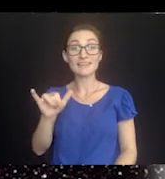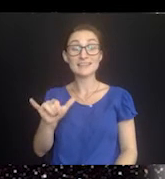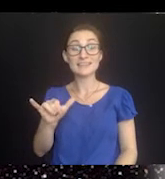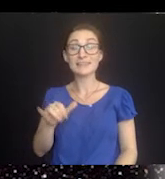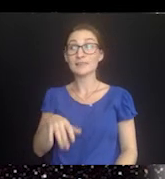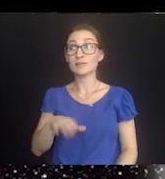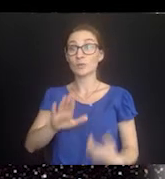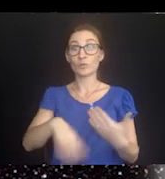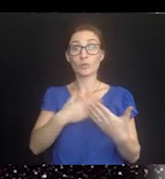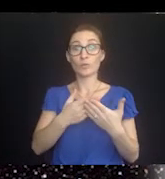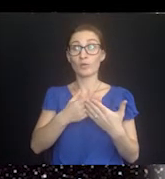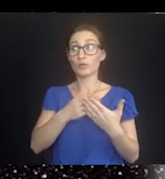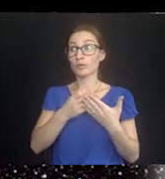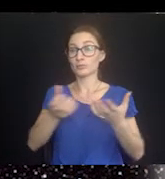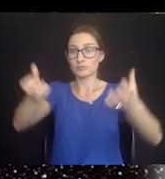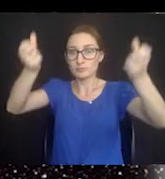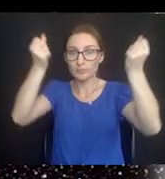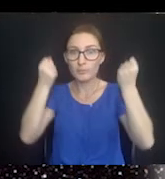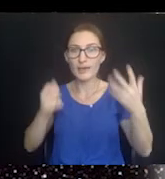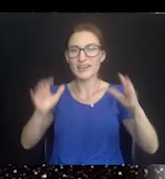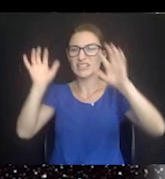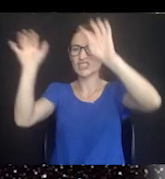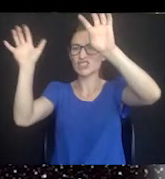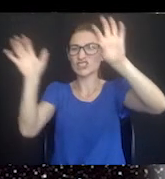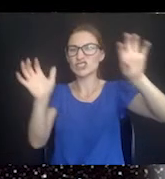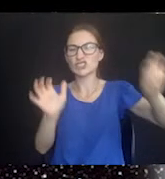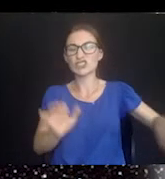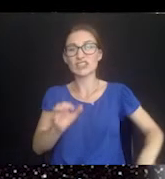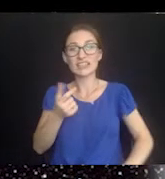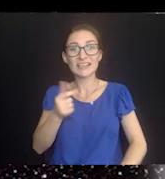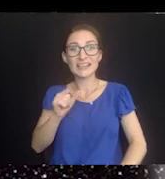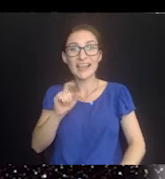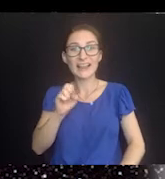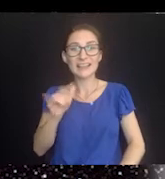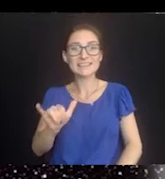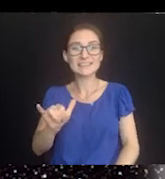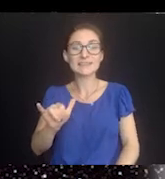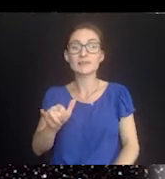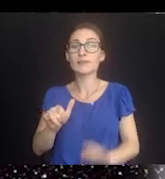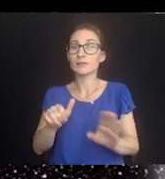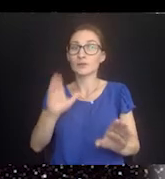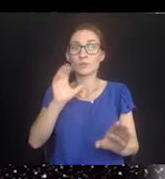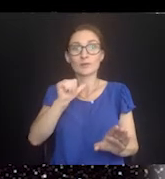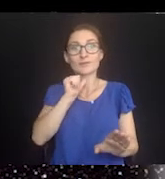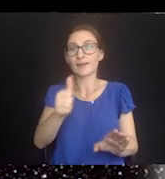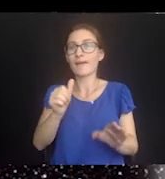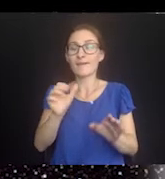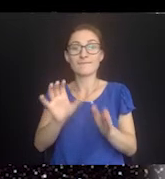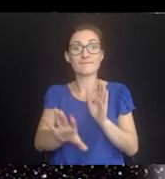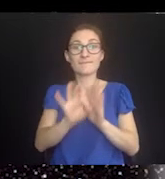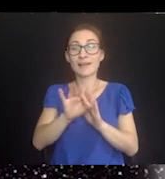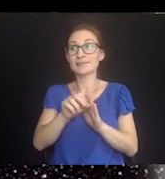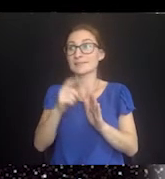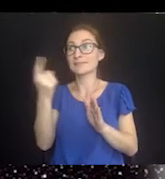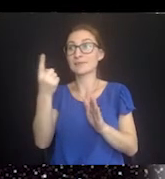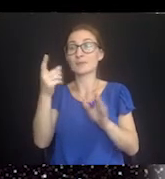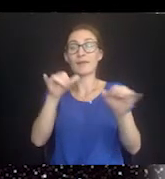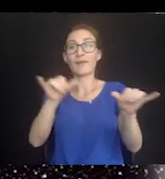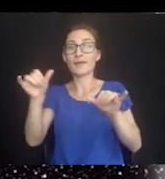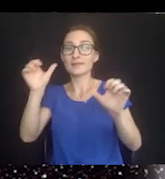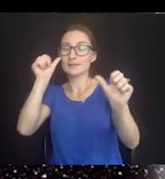throughout the galaxy and throughout all of the billions of galaxies out there, and you will not